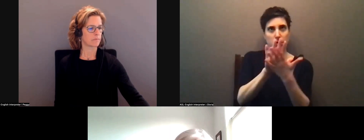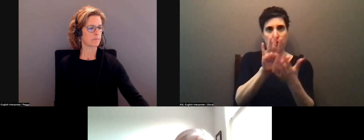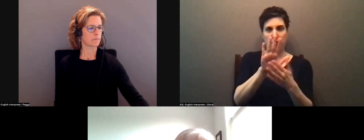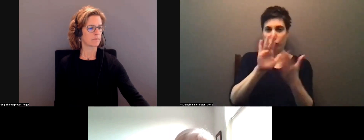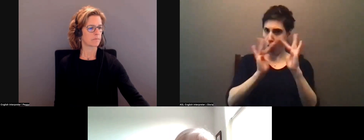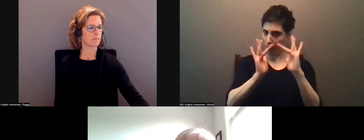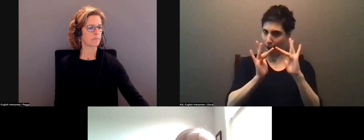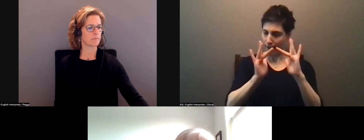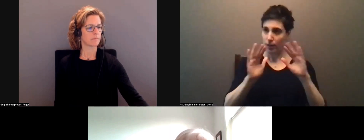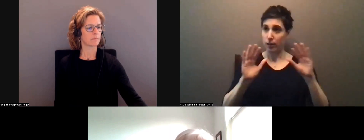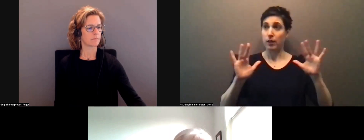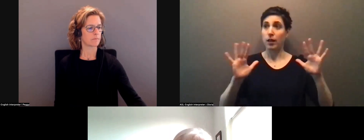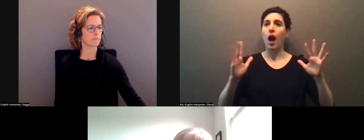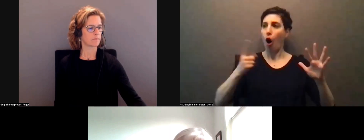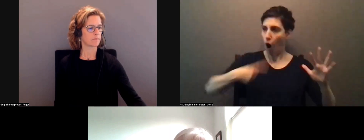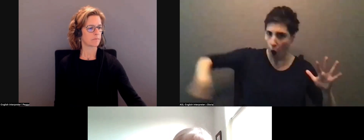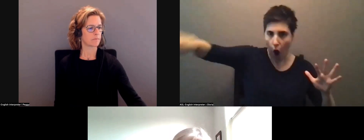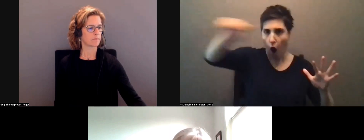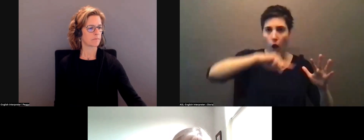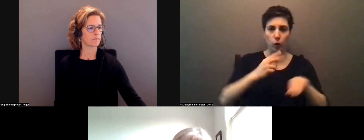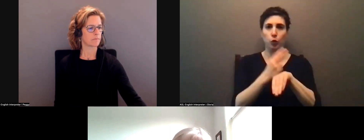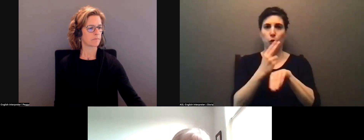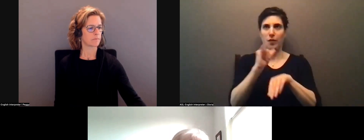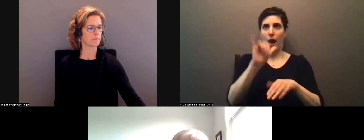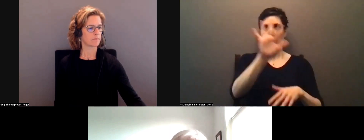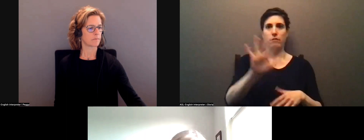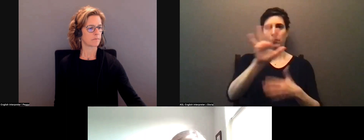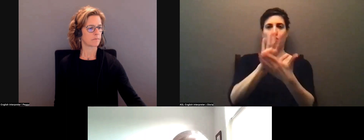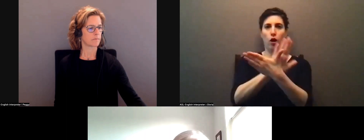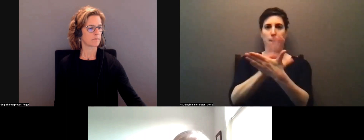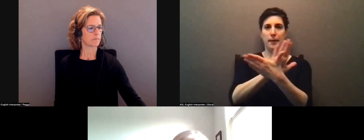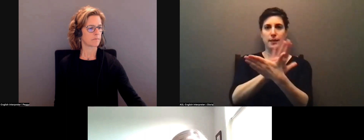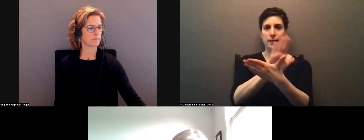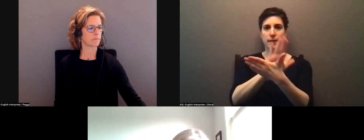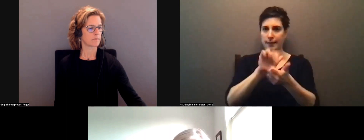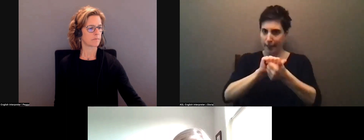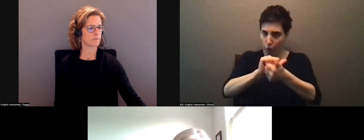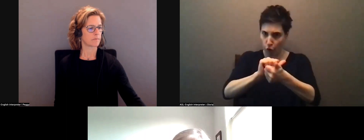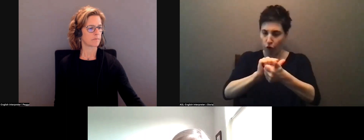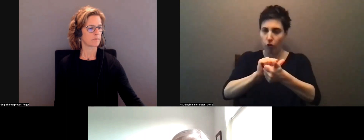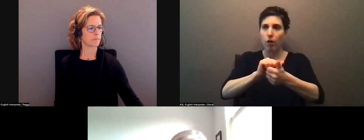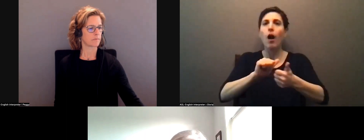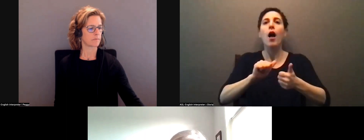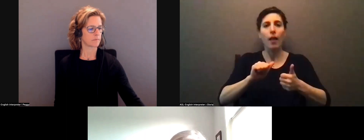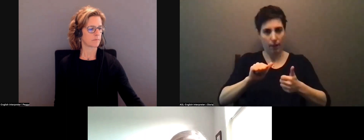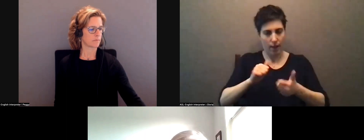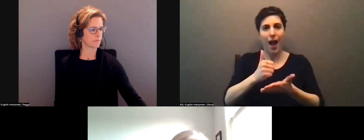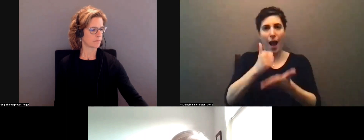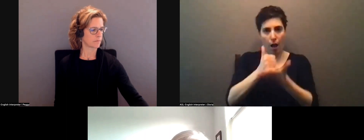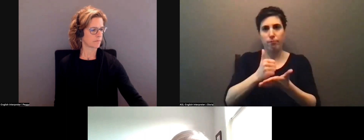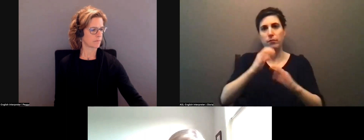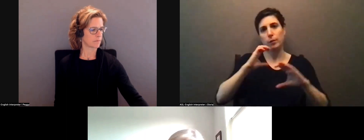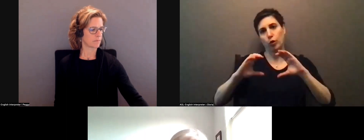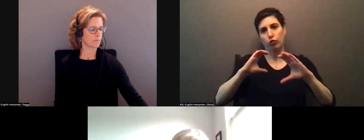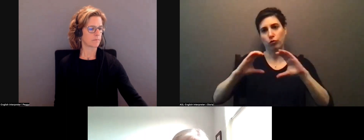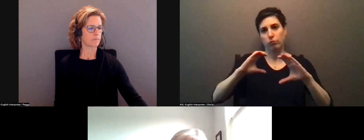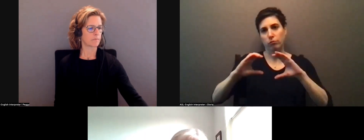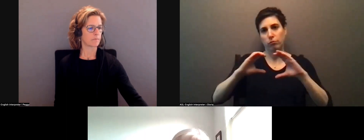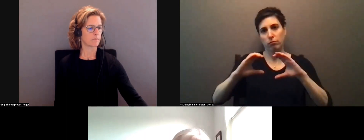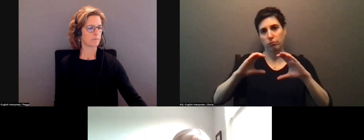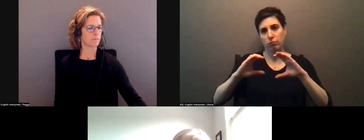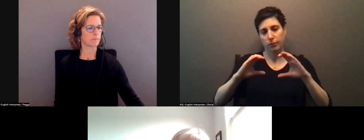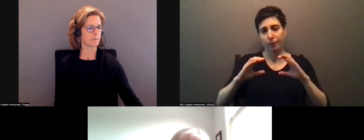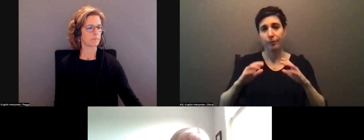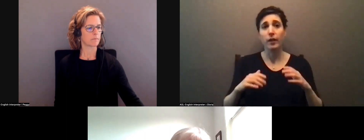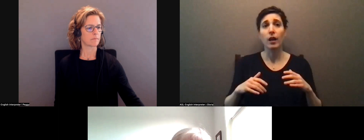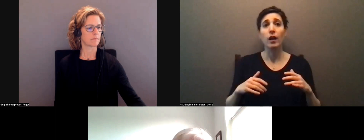a really good way, a really good framework for starting our organization. And we're still in